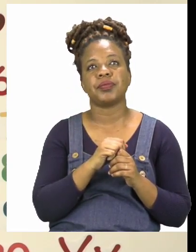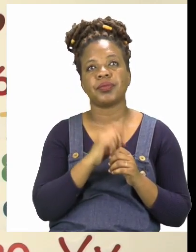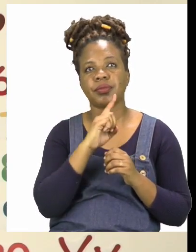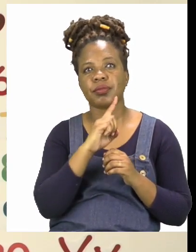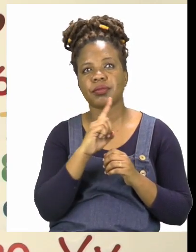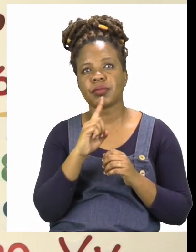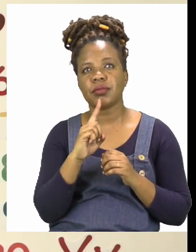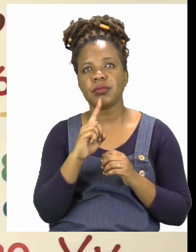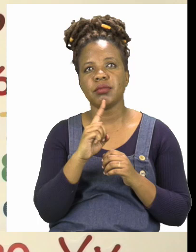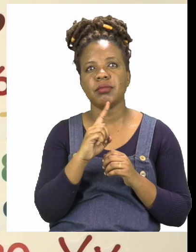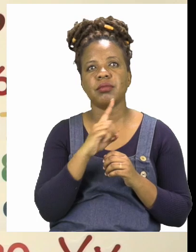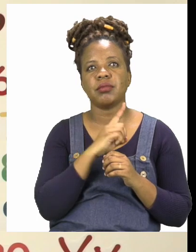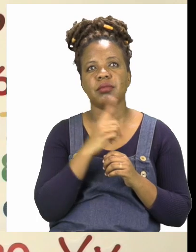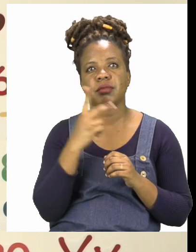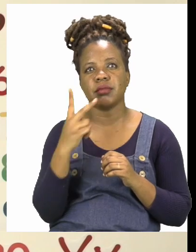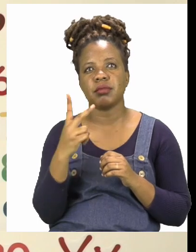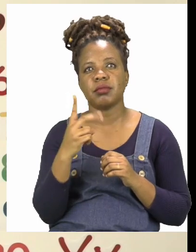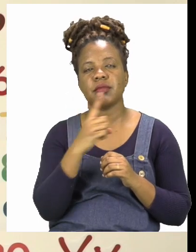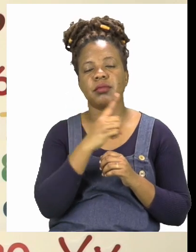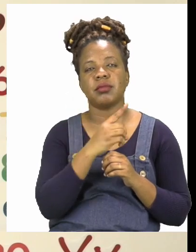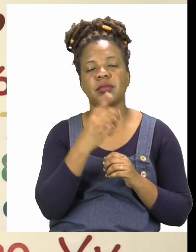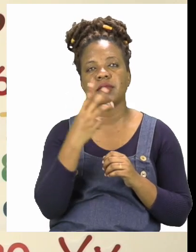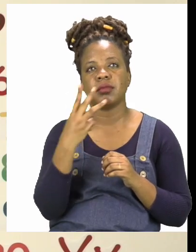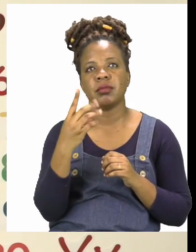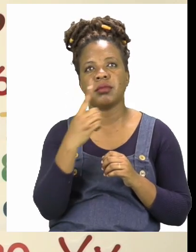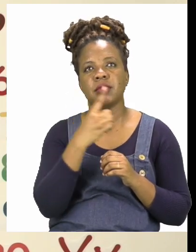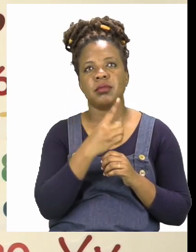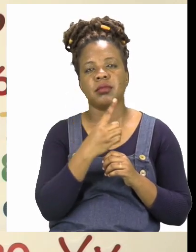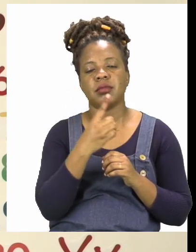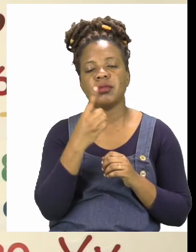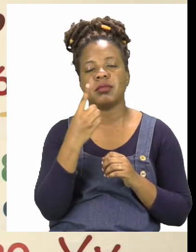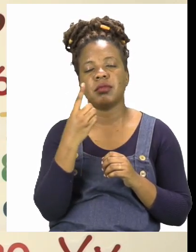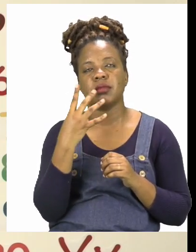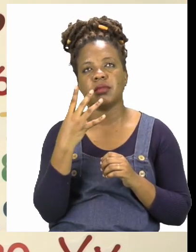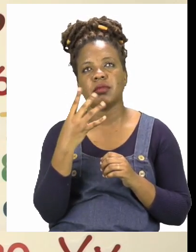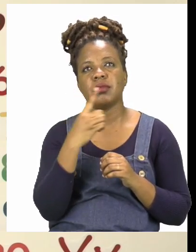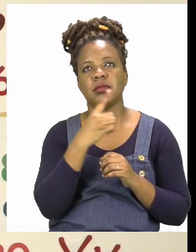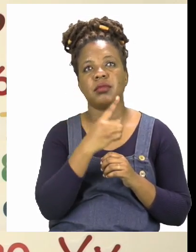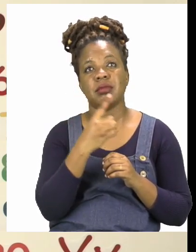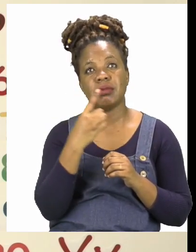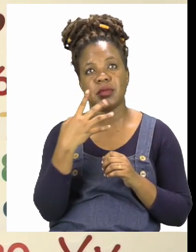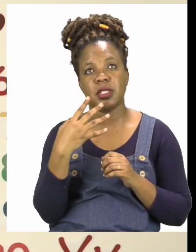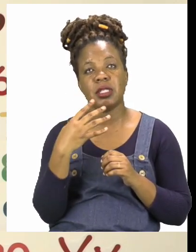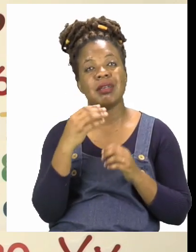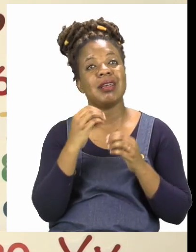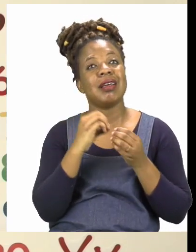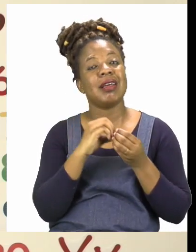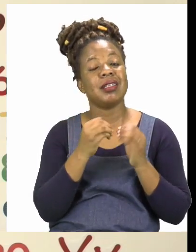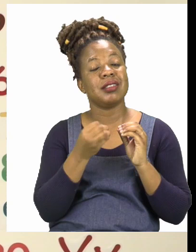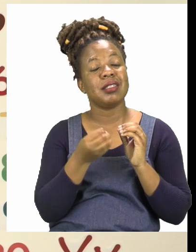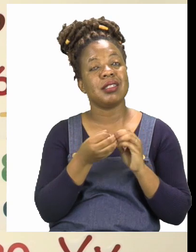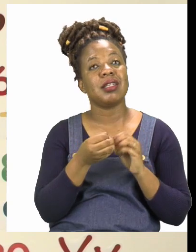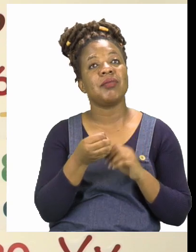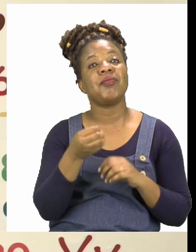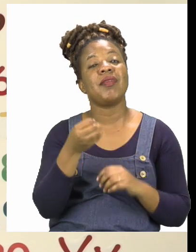11, 12, 13, 14, 15 minutes.